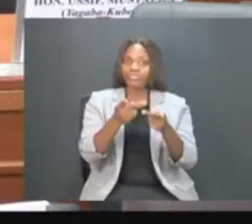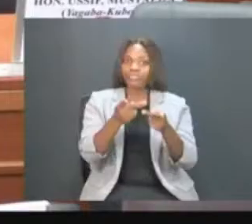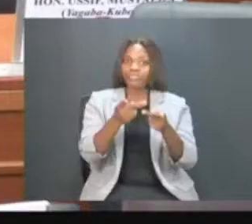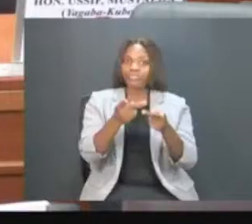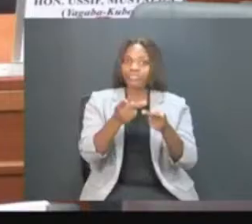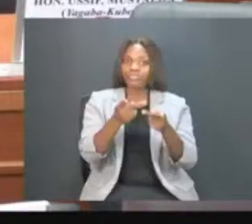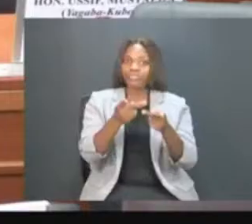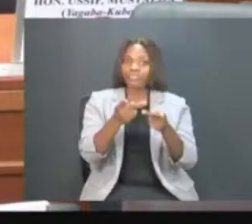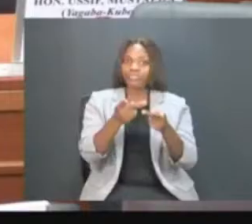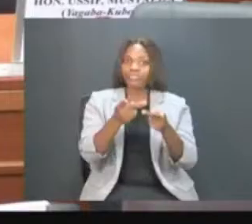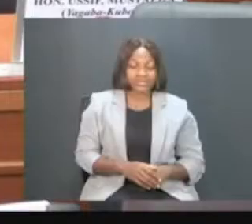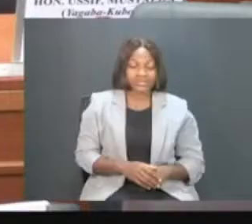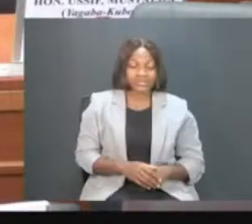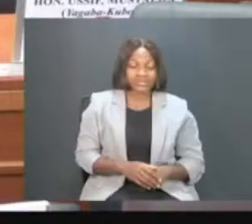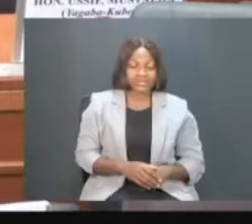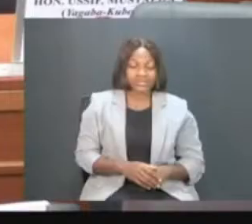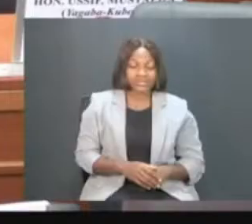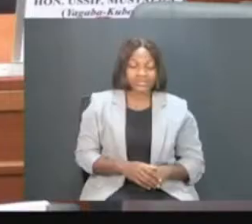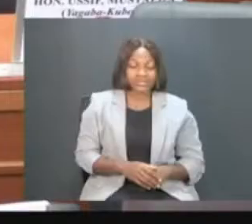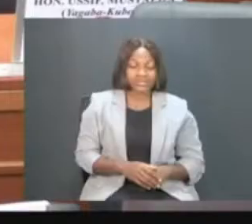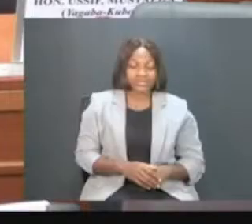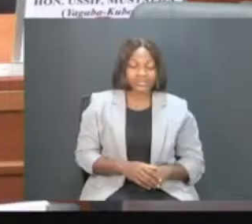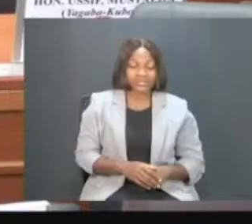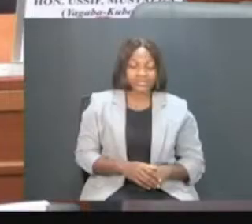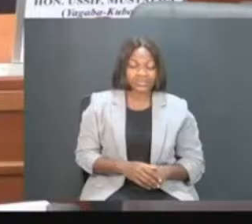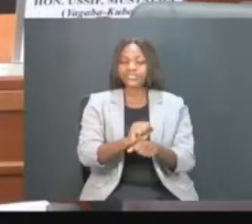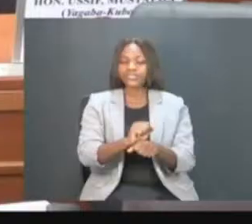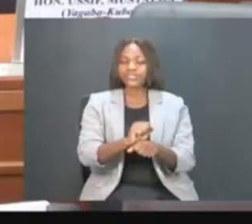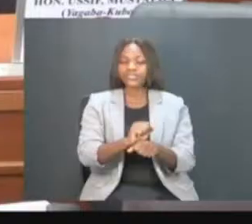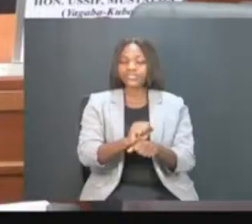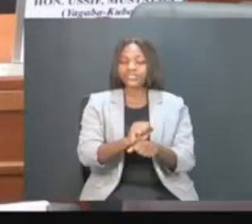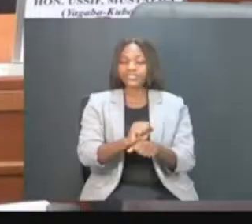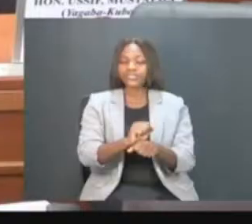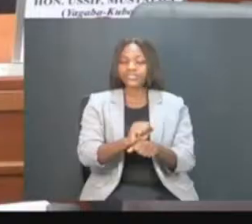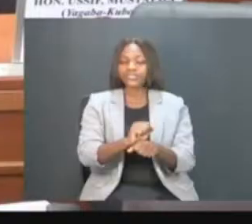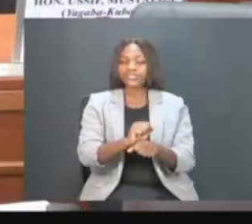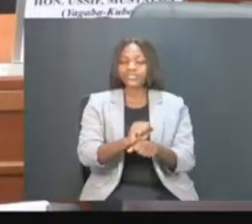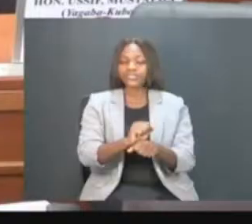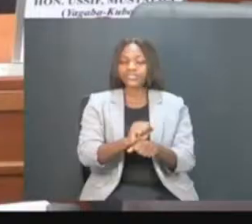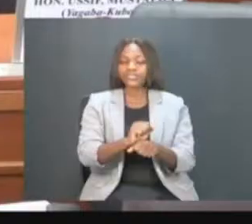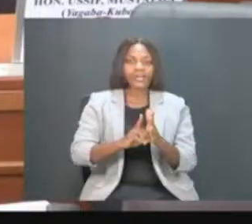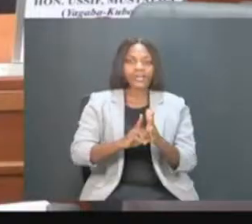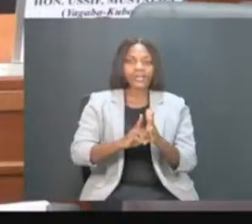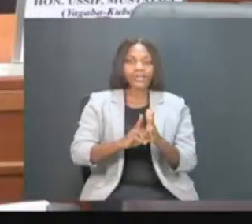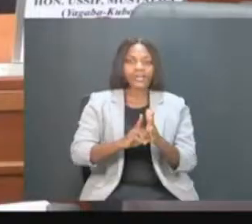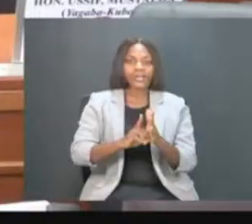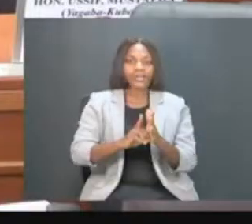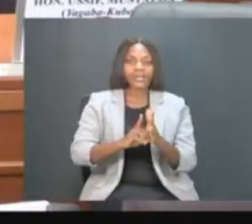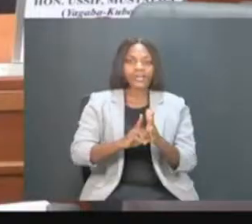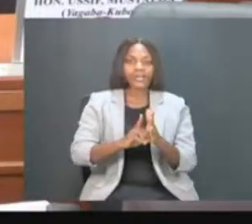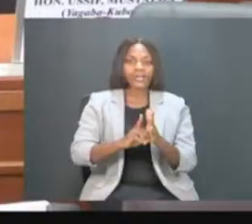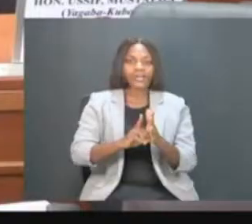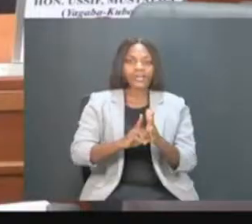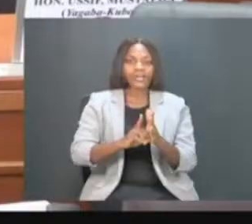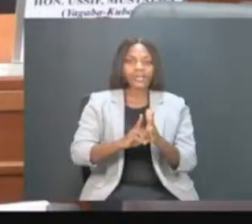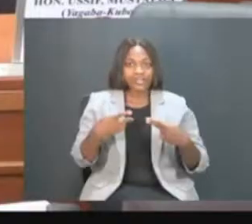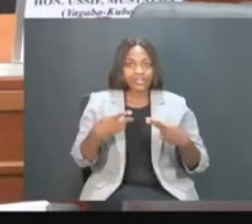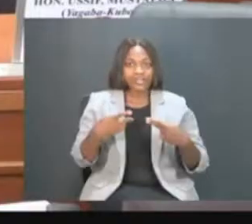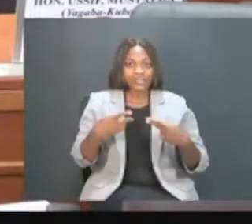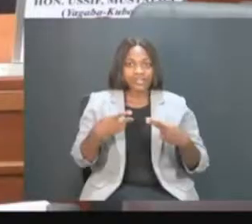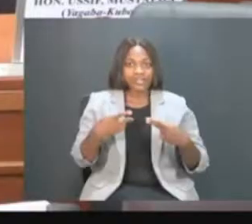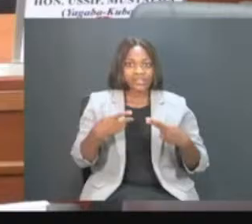applicable to companies operating in the 24-hour economy value chain, including fiscal and monetary incentives. What is the Finance Ministry